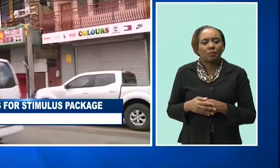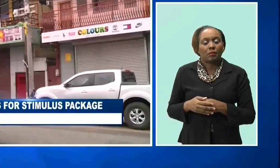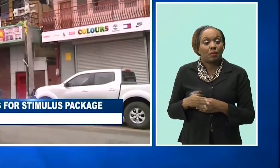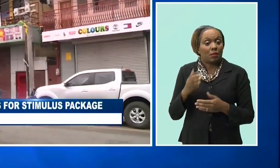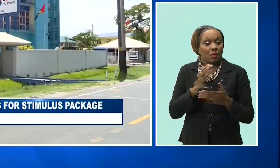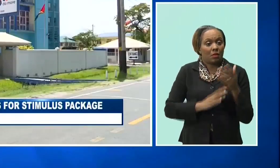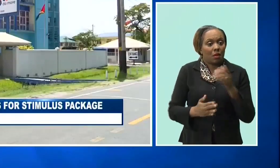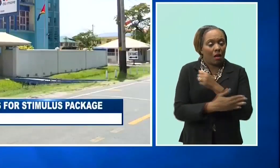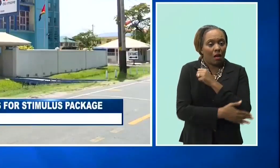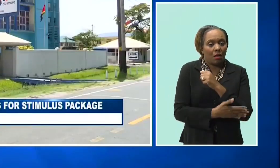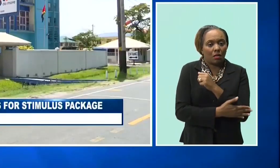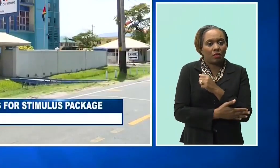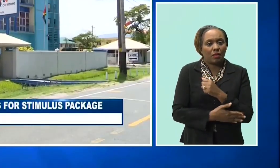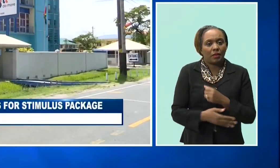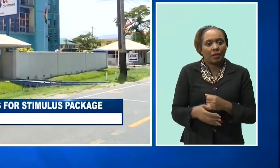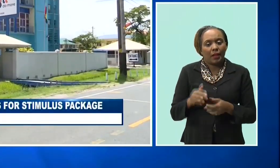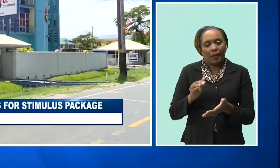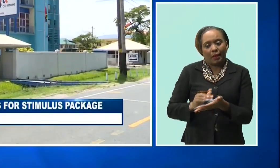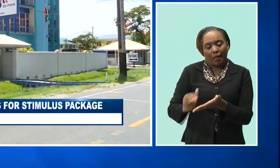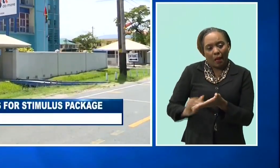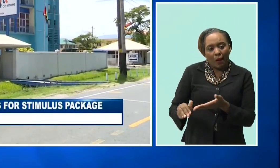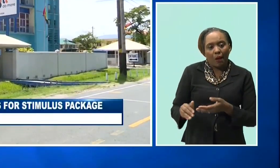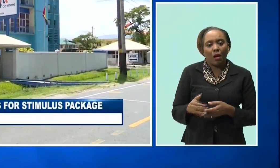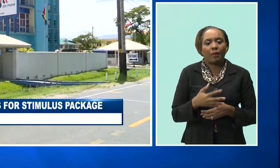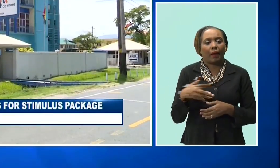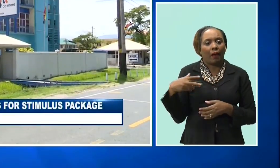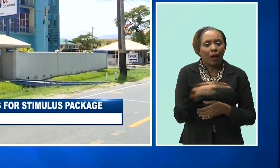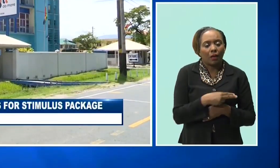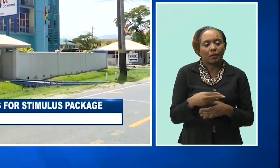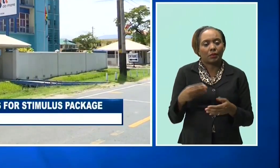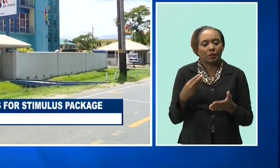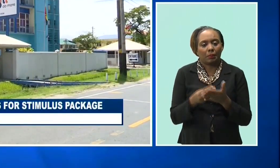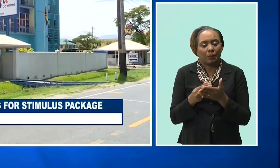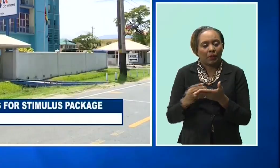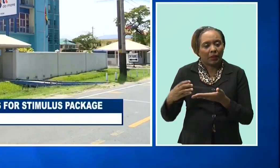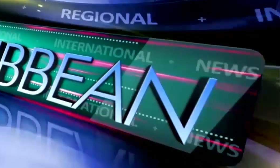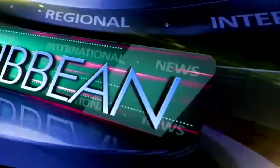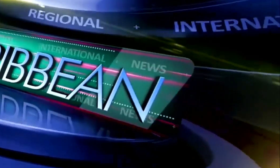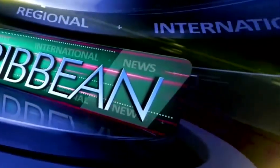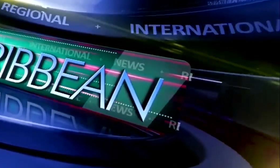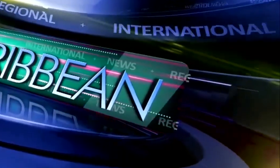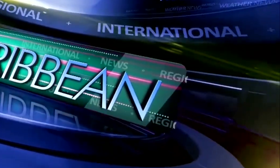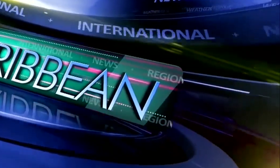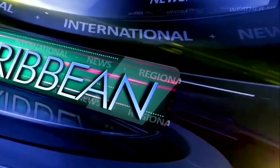in other instances cut back on salaries to its employees.